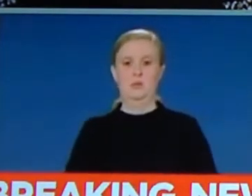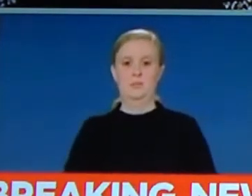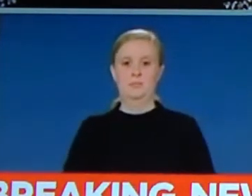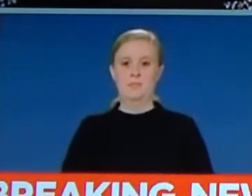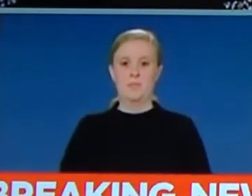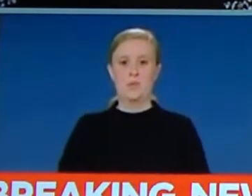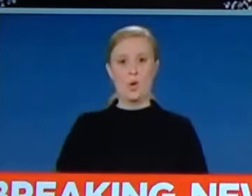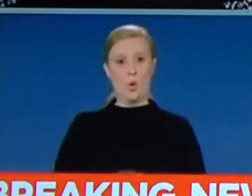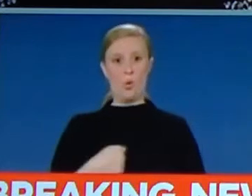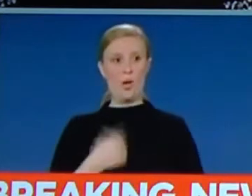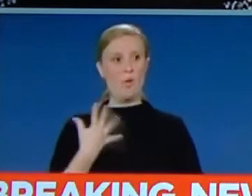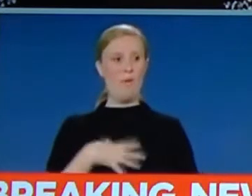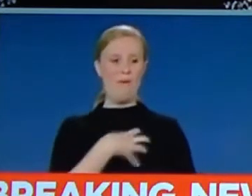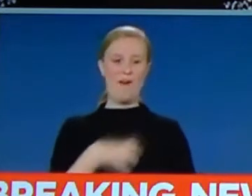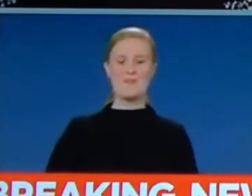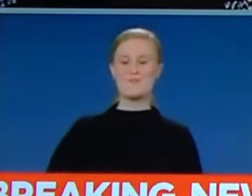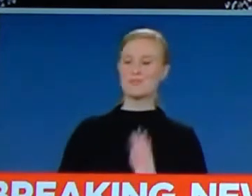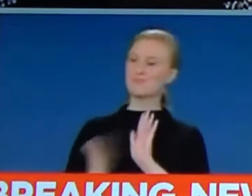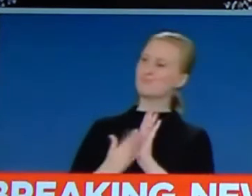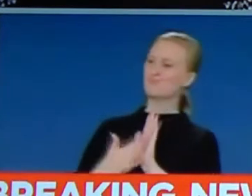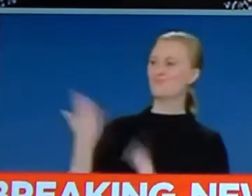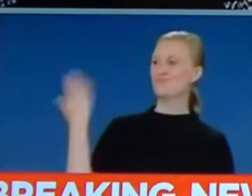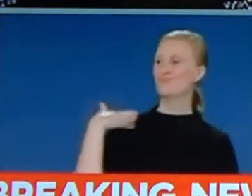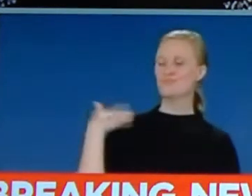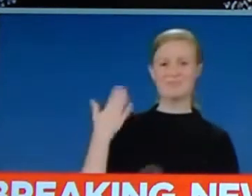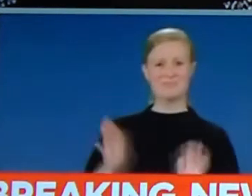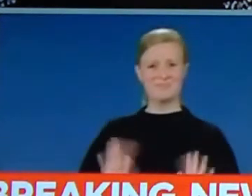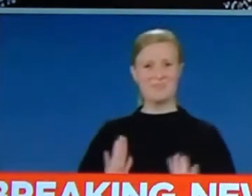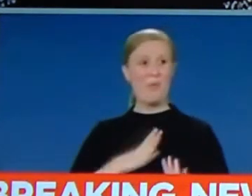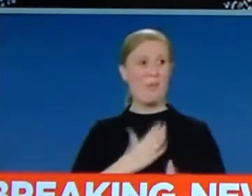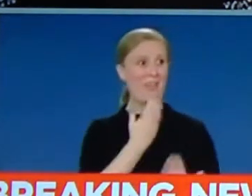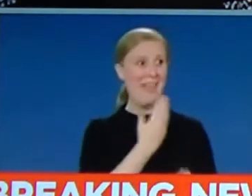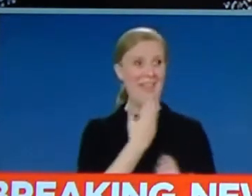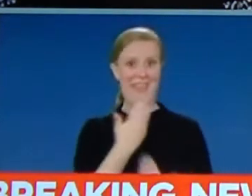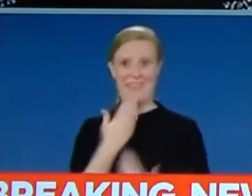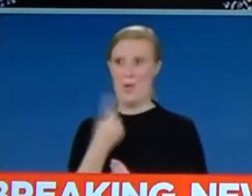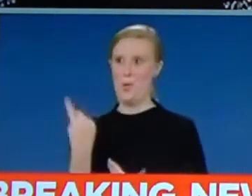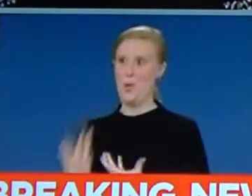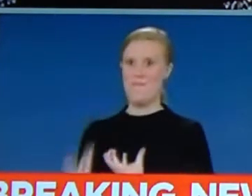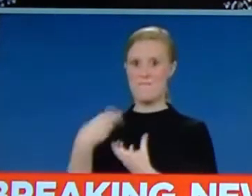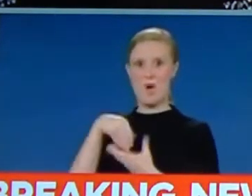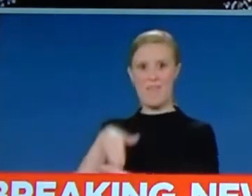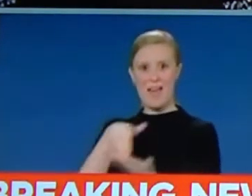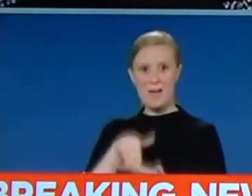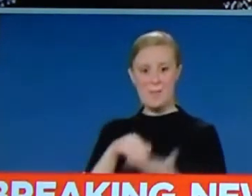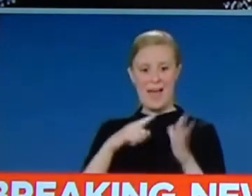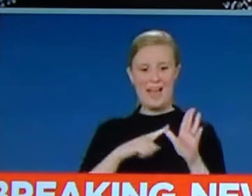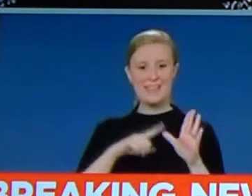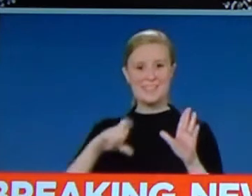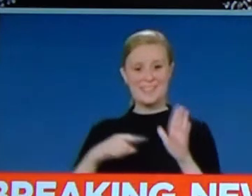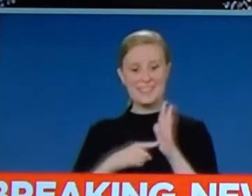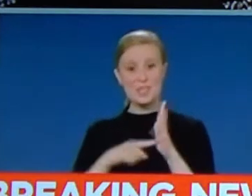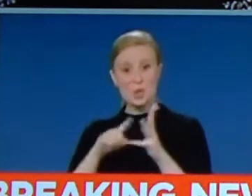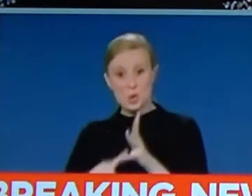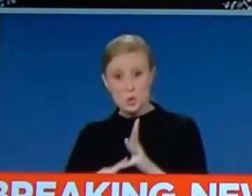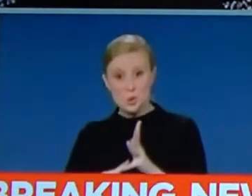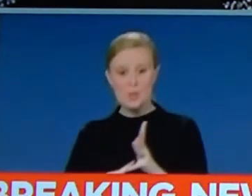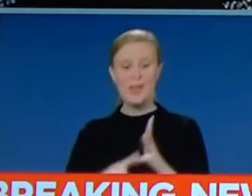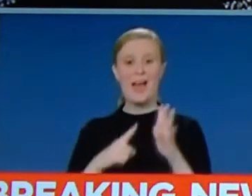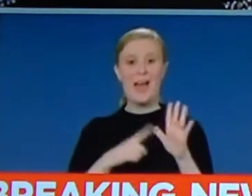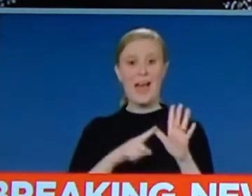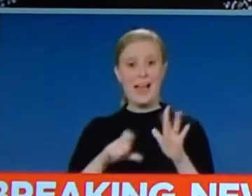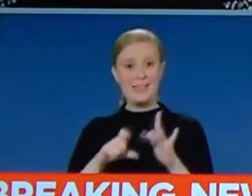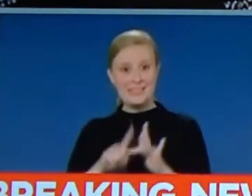that have facilitated those changes. That is the ACTU, ACCI, the Australian Industry Group,